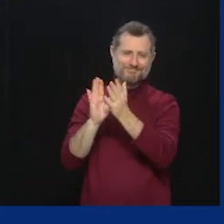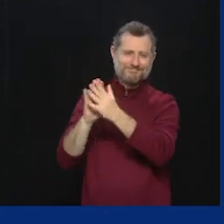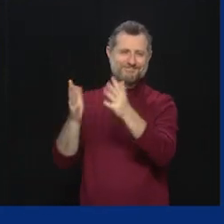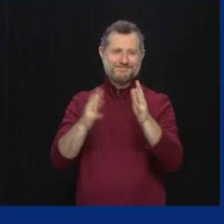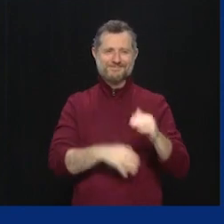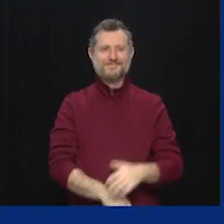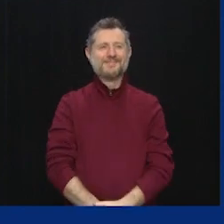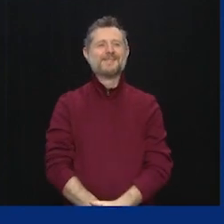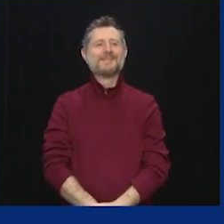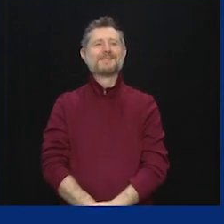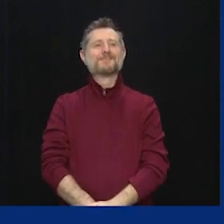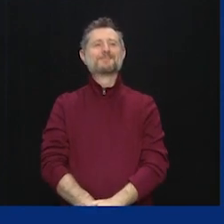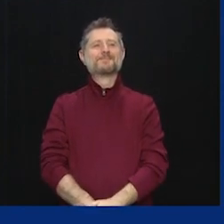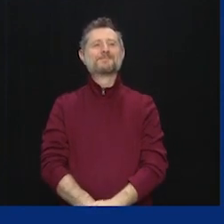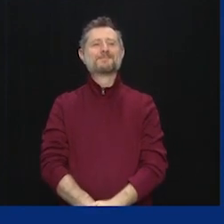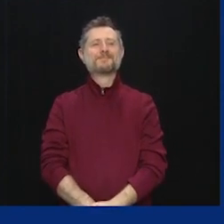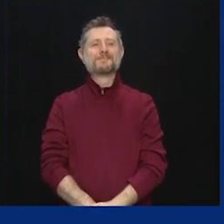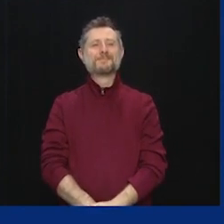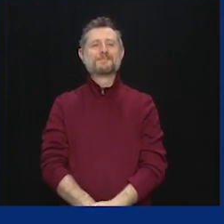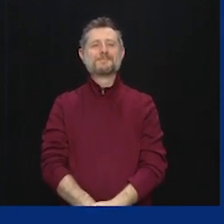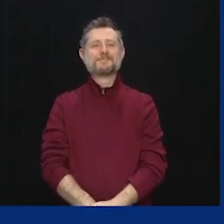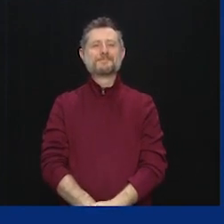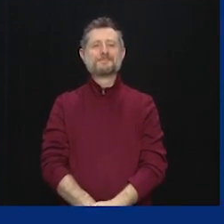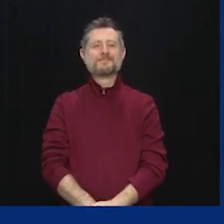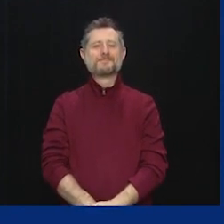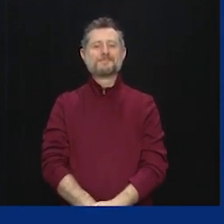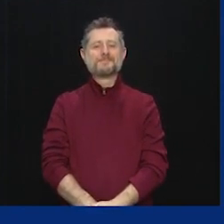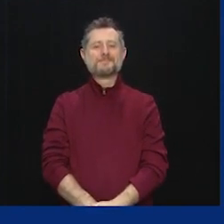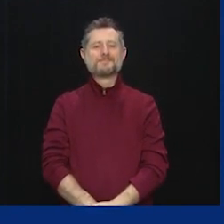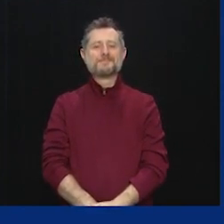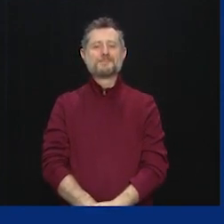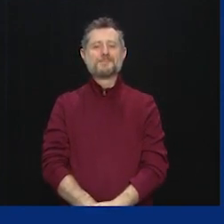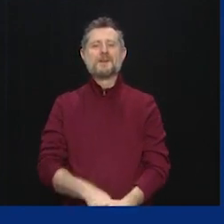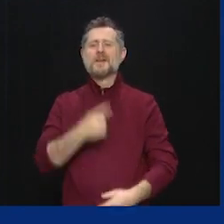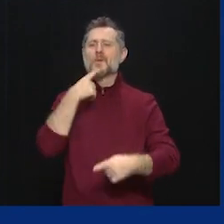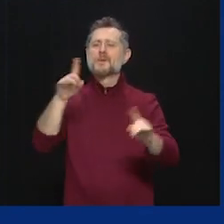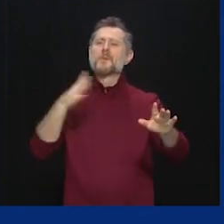Good afternoon, everyone. Please stay seated as we cut the ribbon.